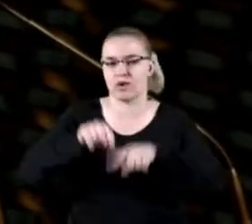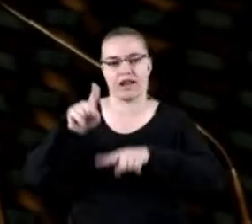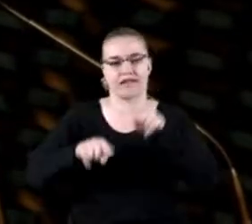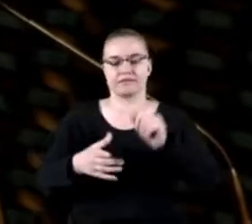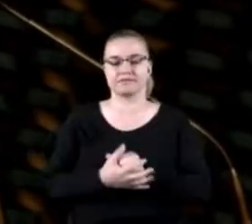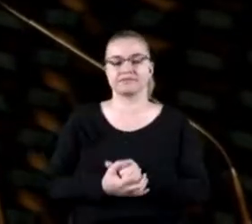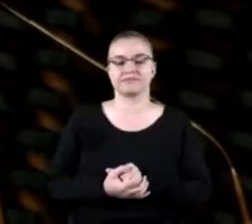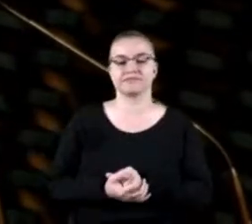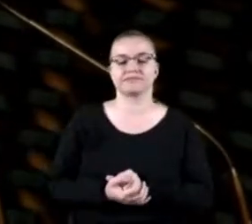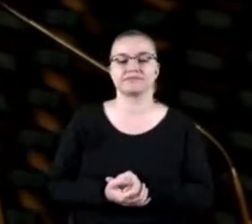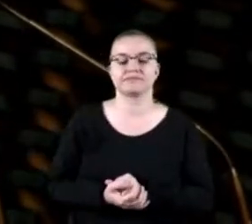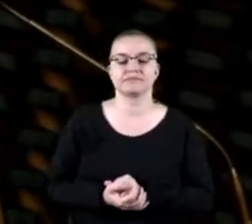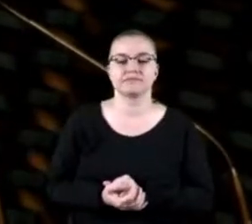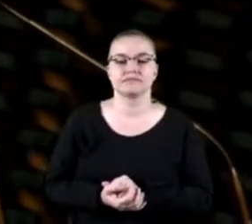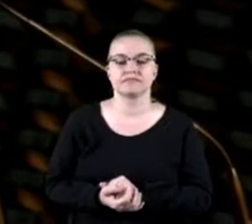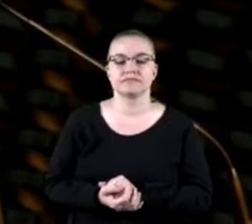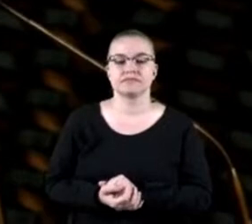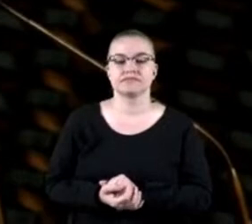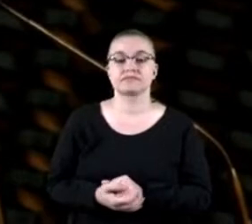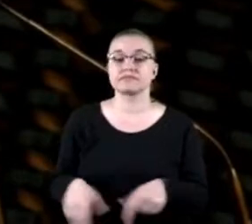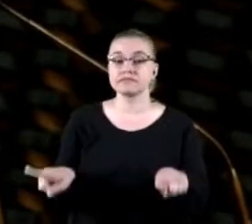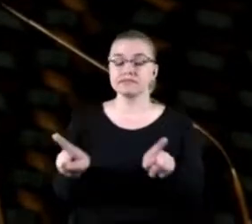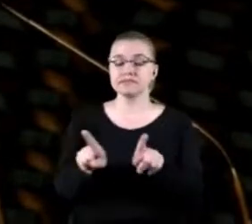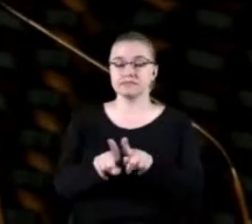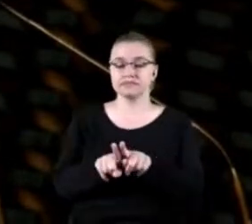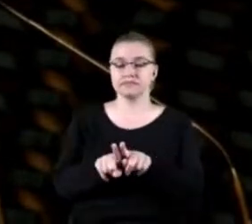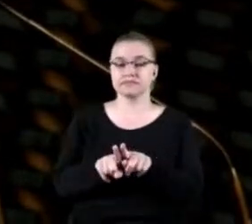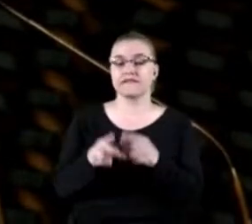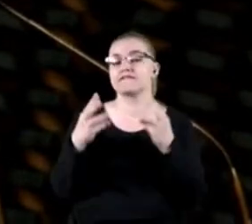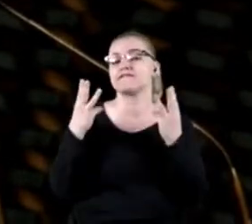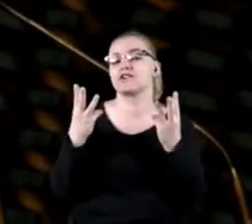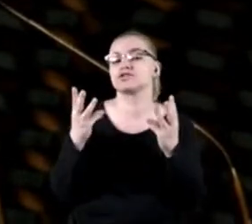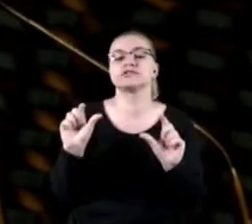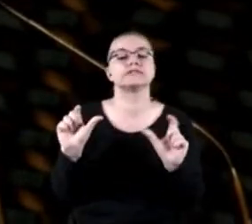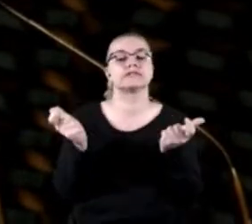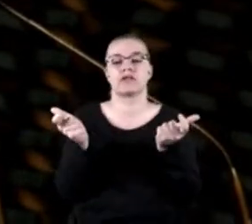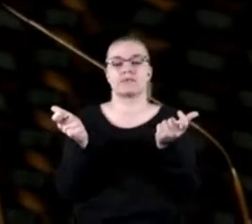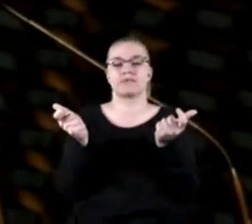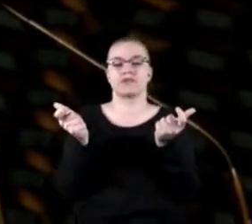and trying to prevent against any natural catastrophes.